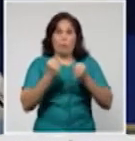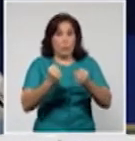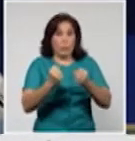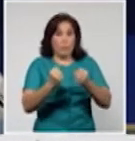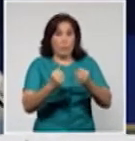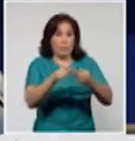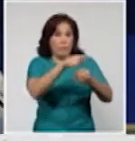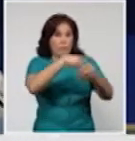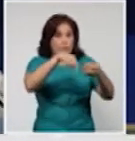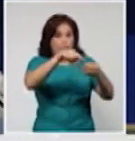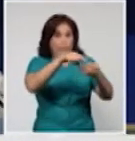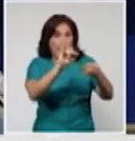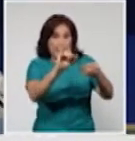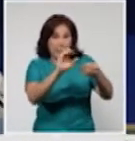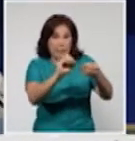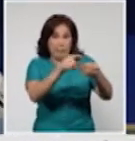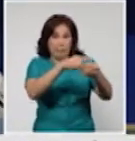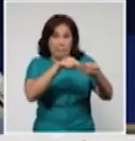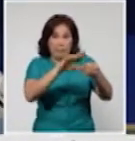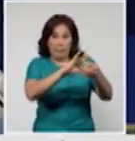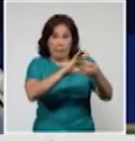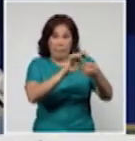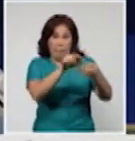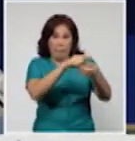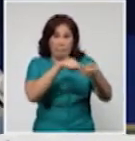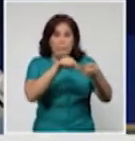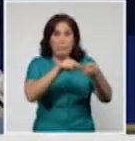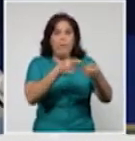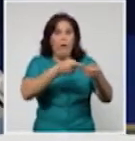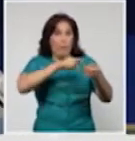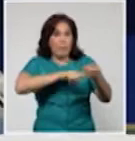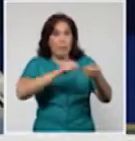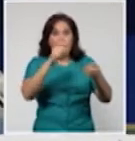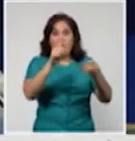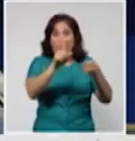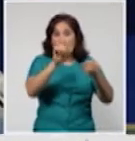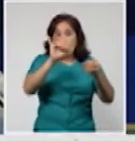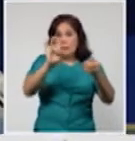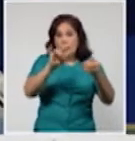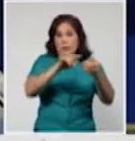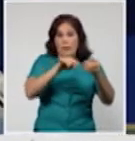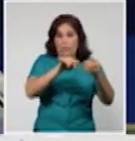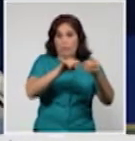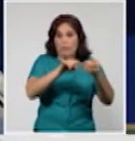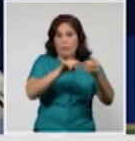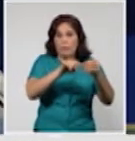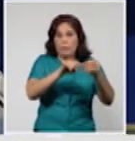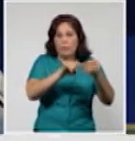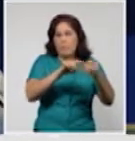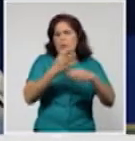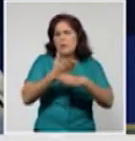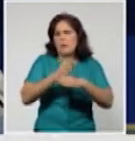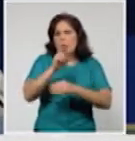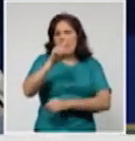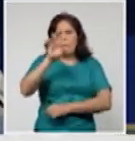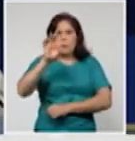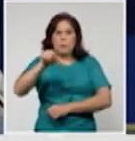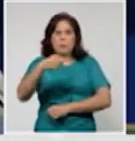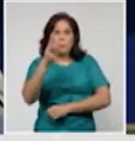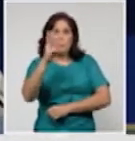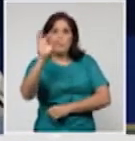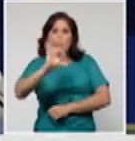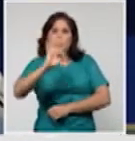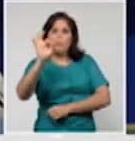28.3% of the 60 people who tested positive for the virus contracted it abroad, bringing imported